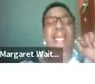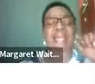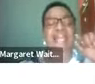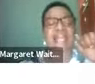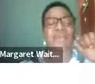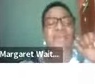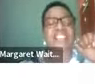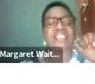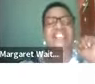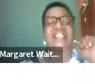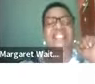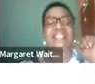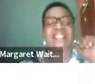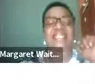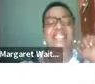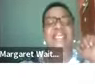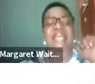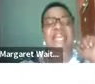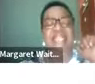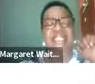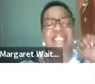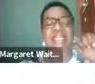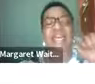2020, again, over 690,